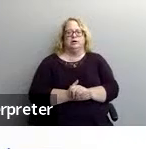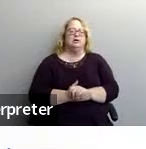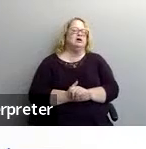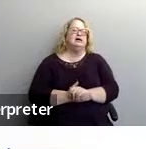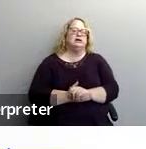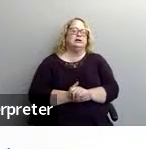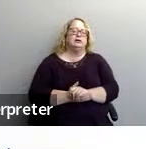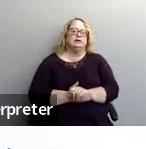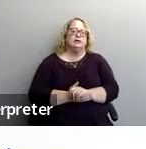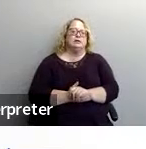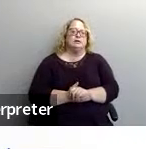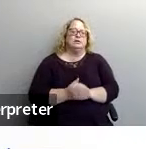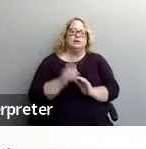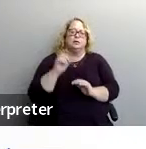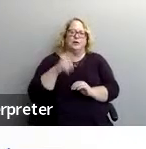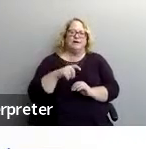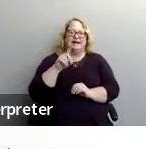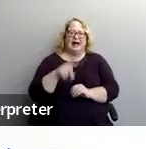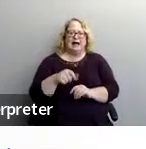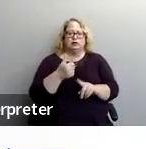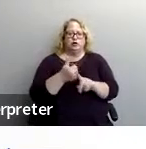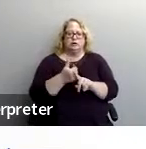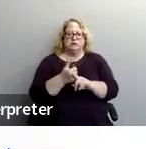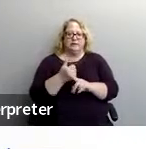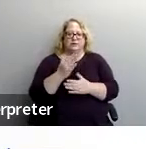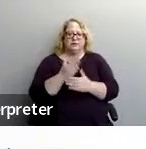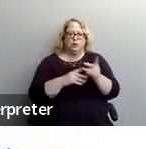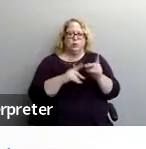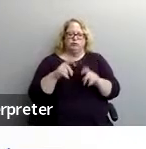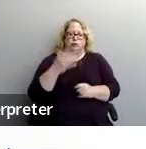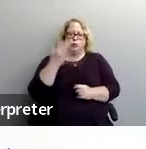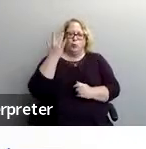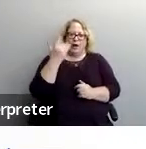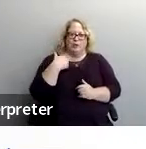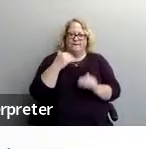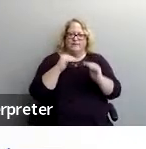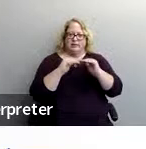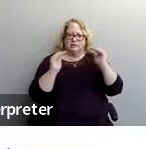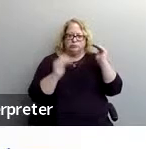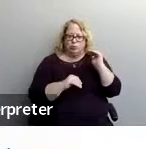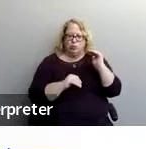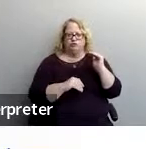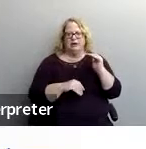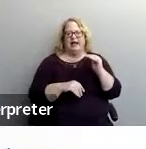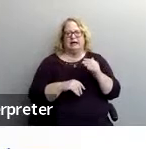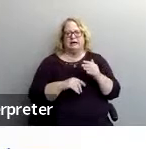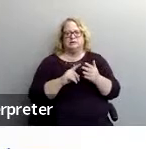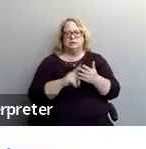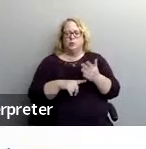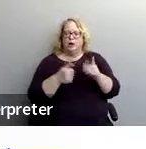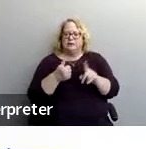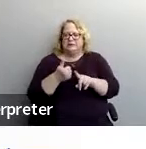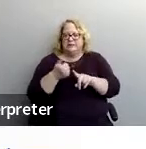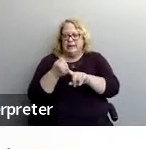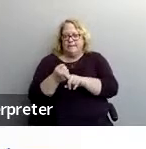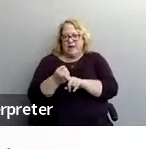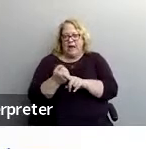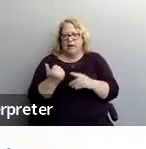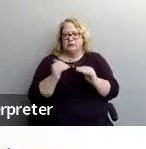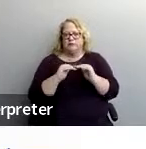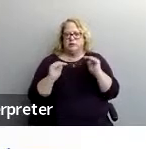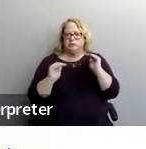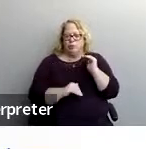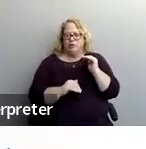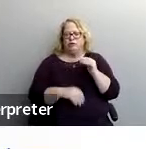the disproportionality, we have to ask ourselves a couple of guiding questions. Why do we have the disproportionality? Right, what is the impact of the